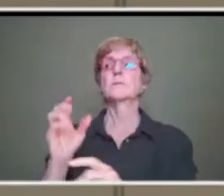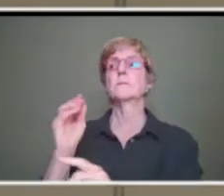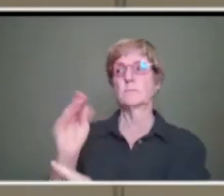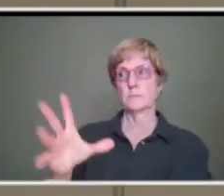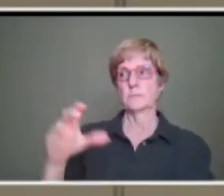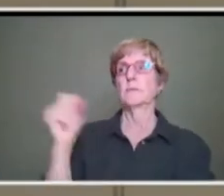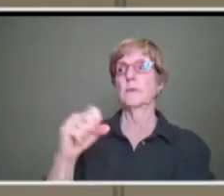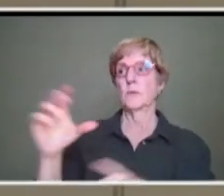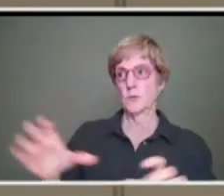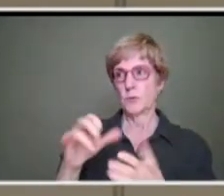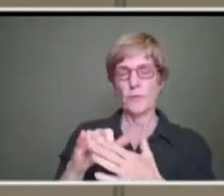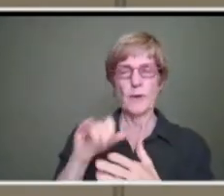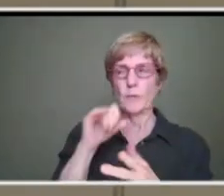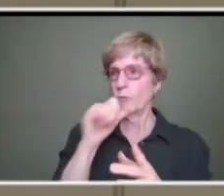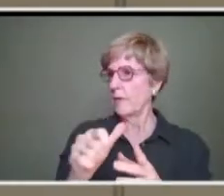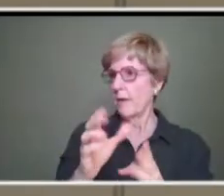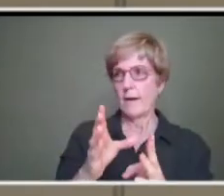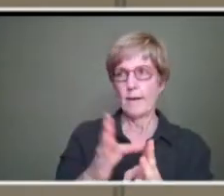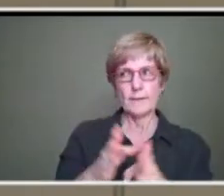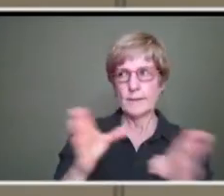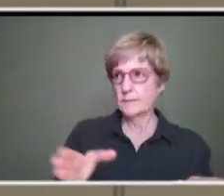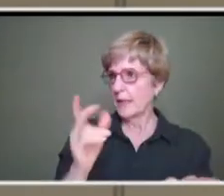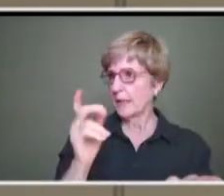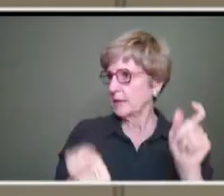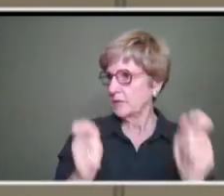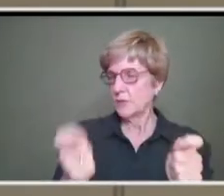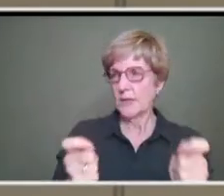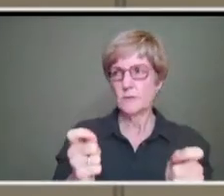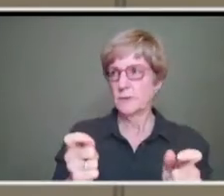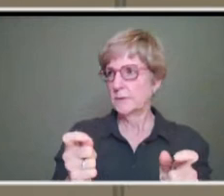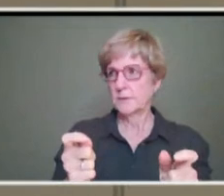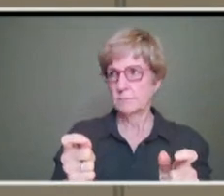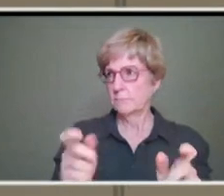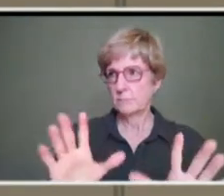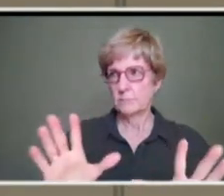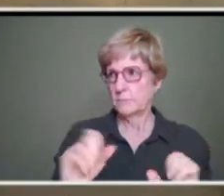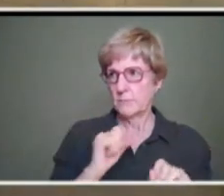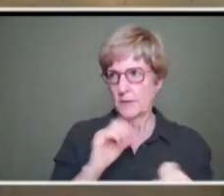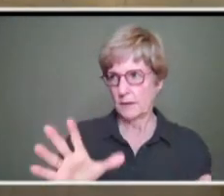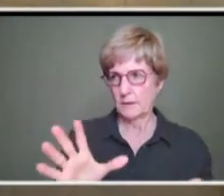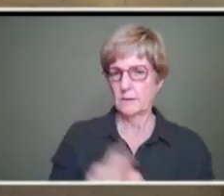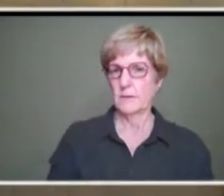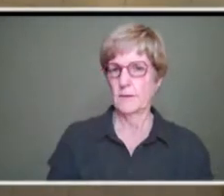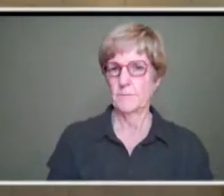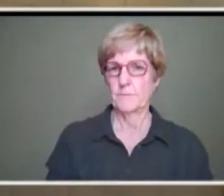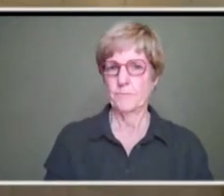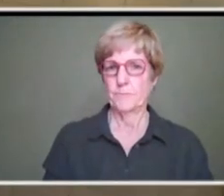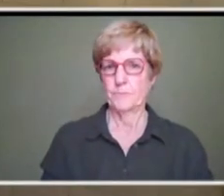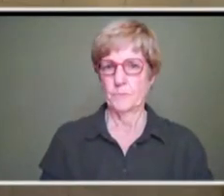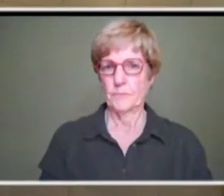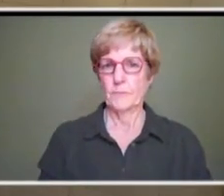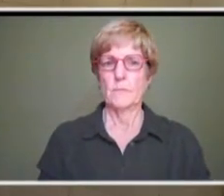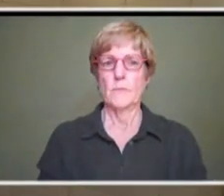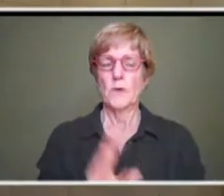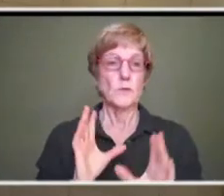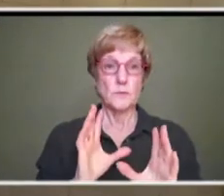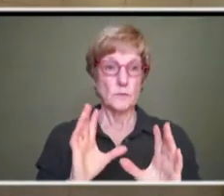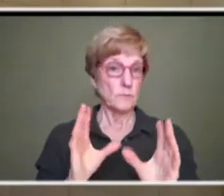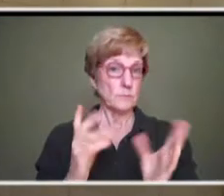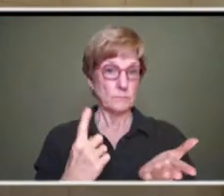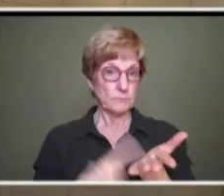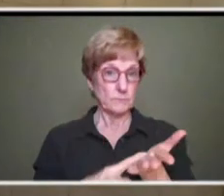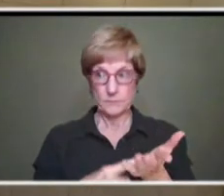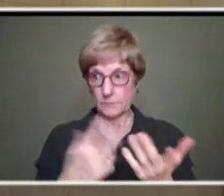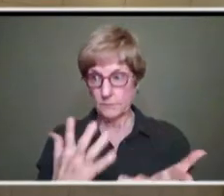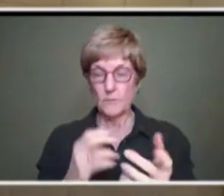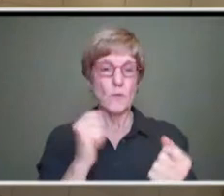we're doing we are not expanding it in any way shape or form so if with no further comment all in